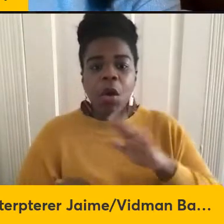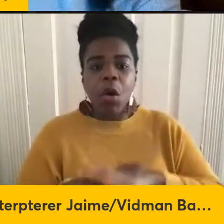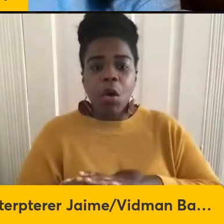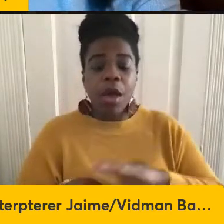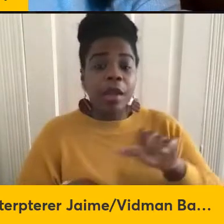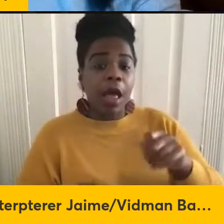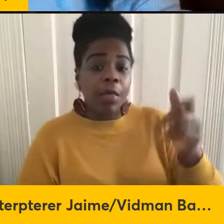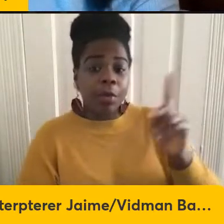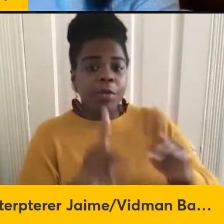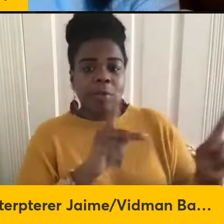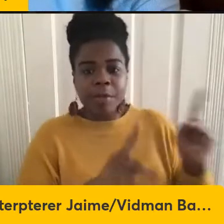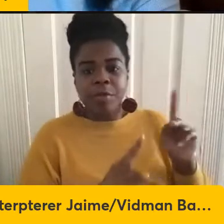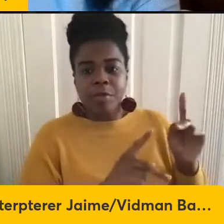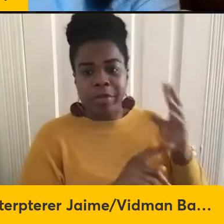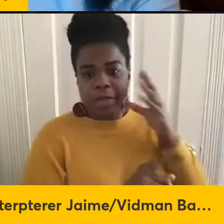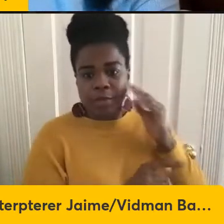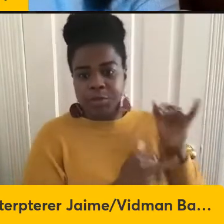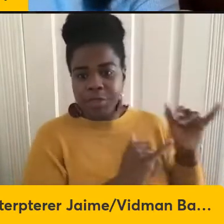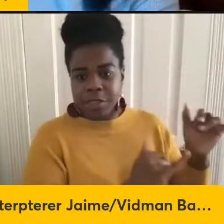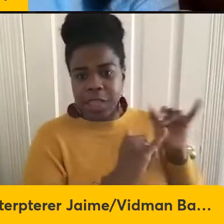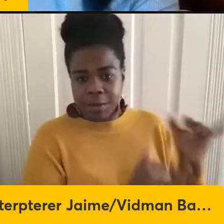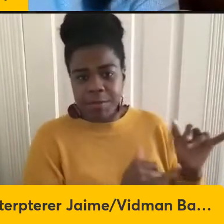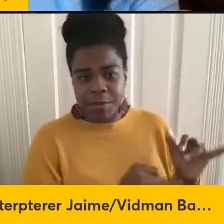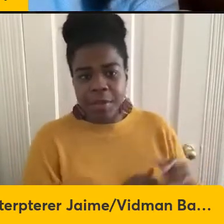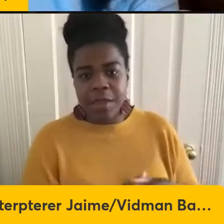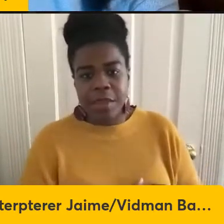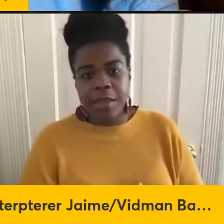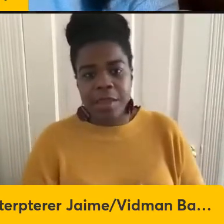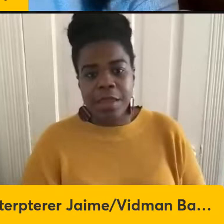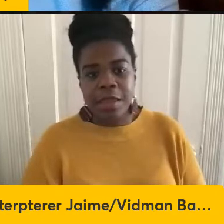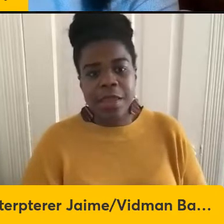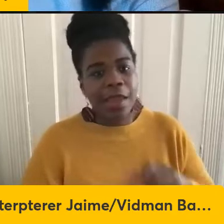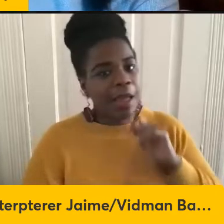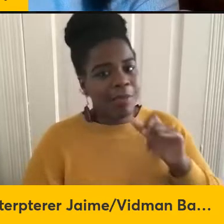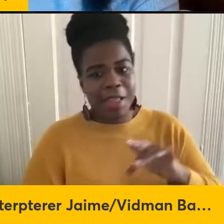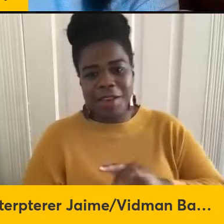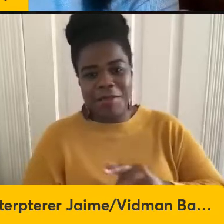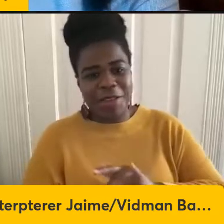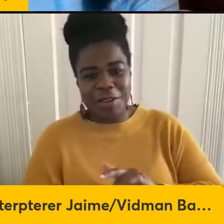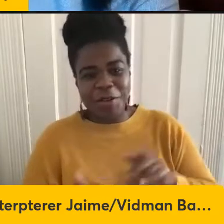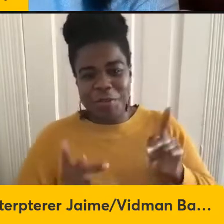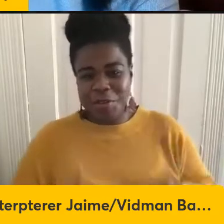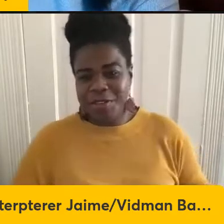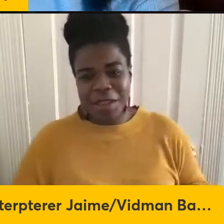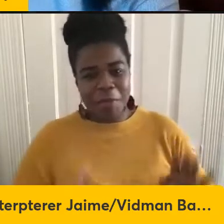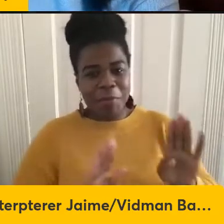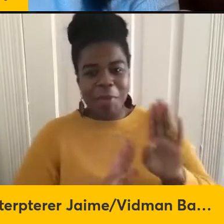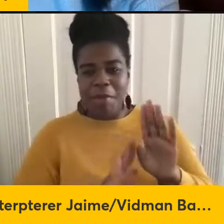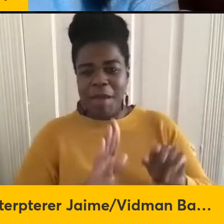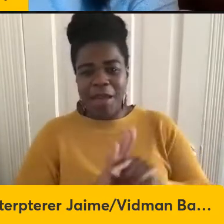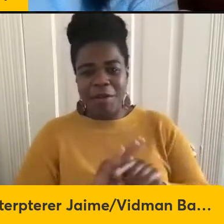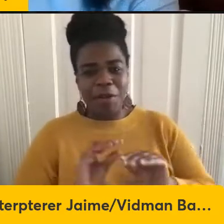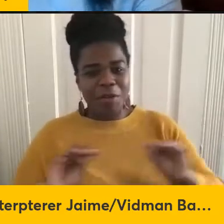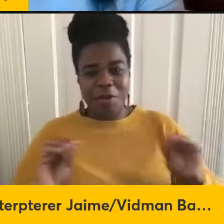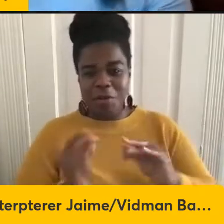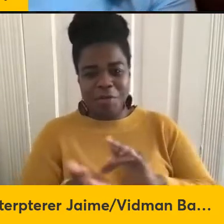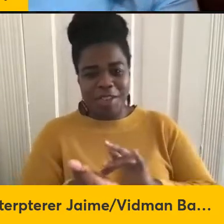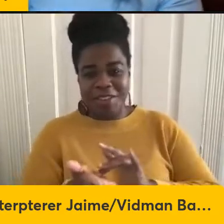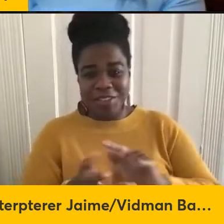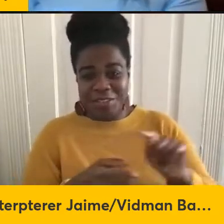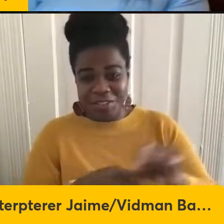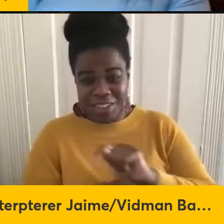sufferers are going through. So that's for me. I'm not a medical person. I have no medical background or training. So it was at